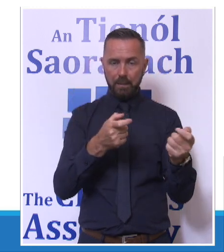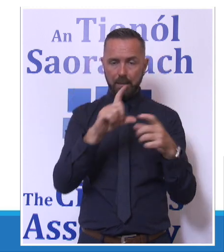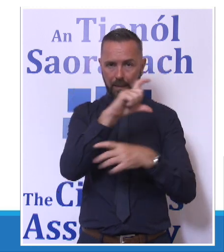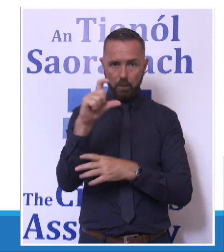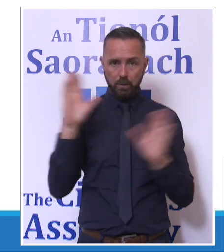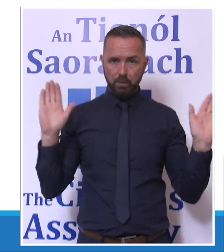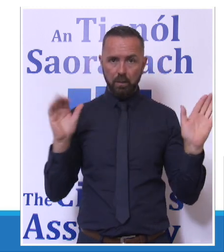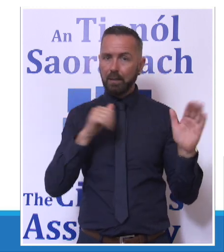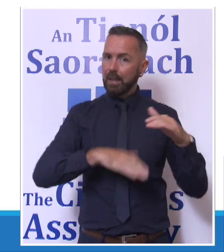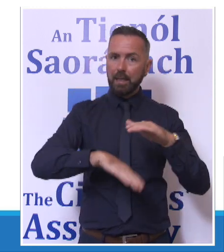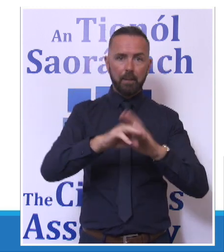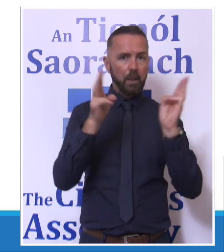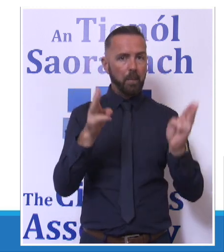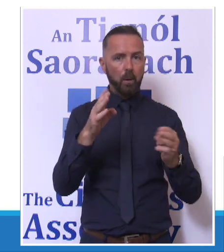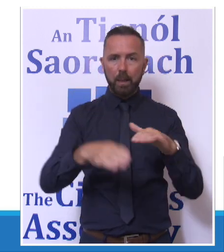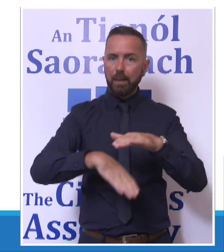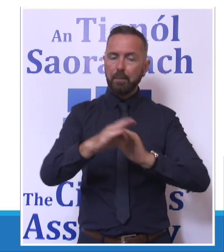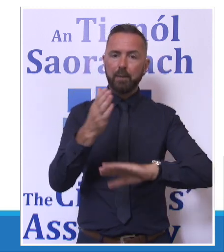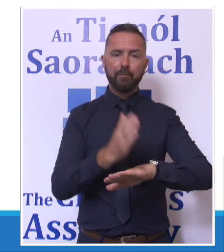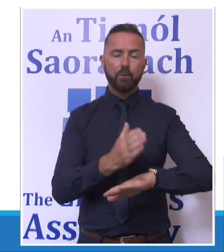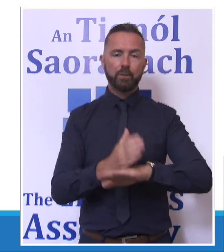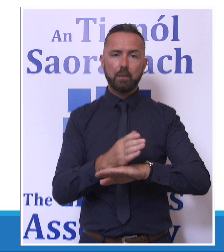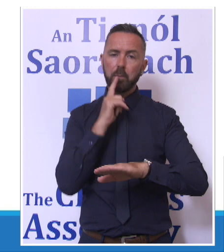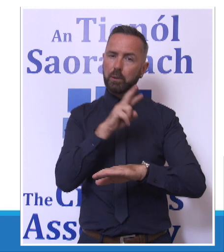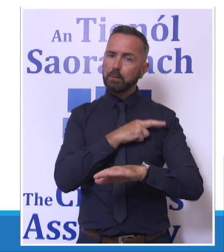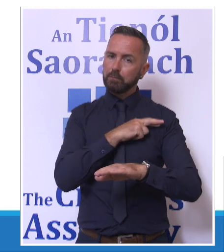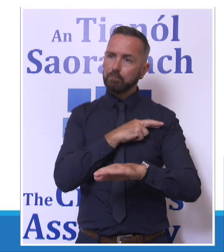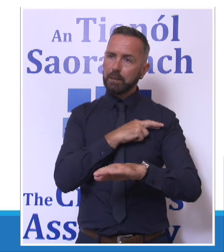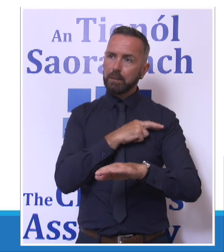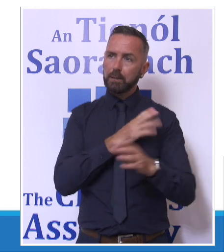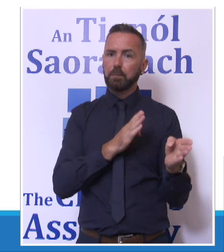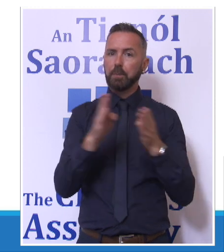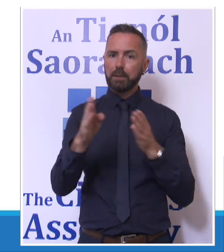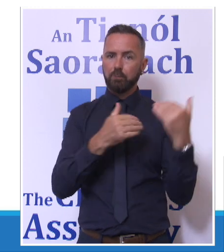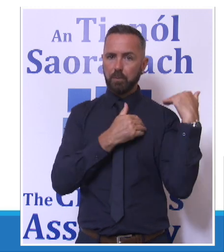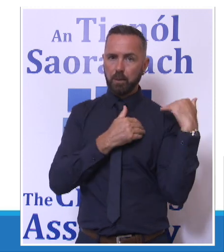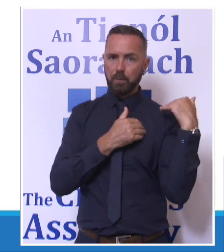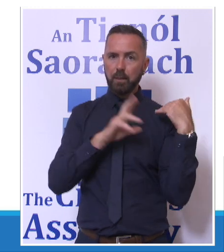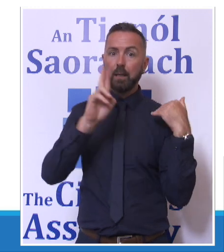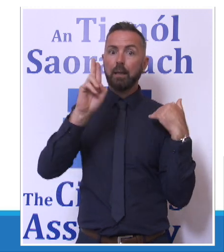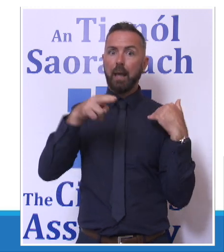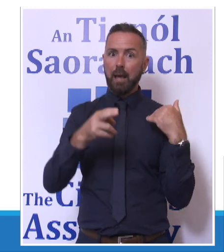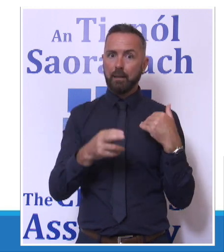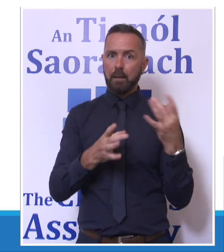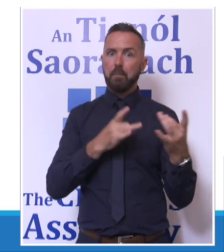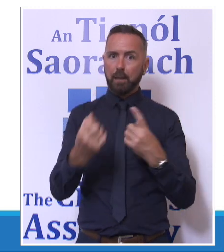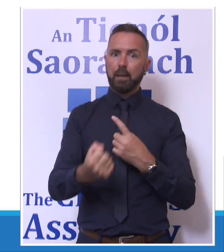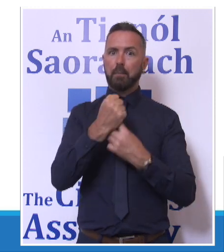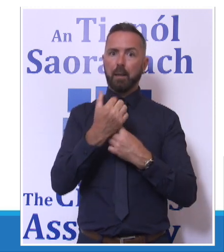specific powers and functions, but it is a busy role, and they do have the potential to make an impact if they wish to do